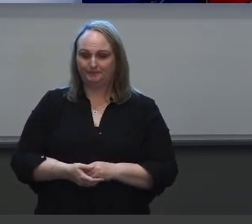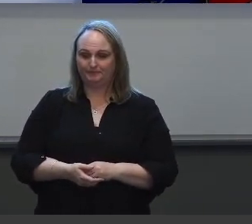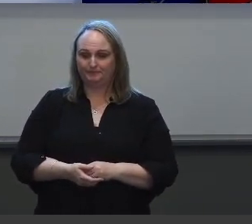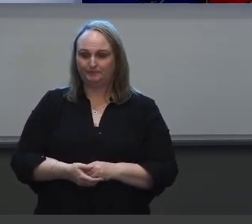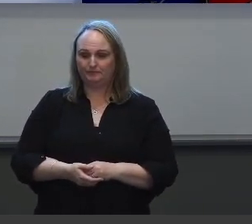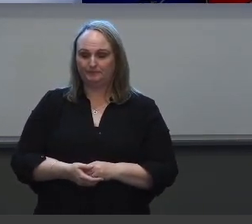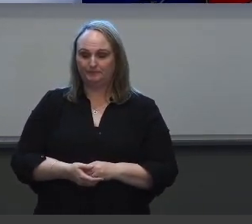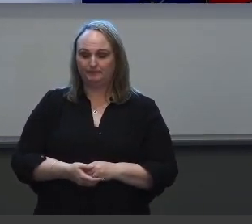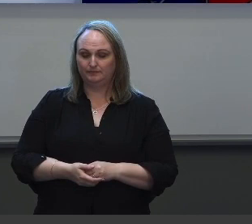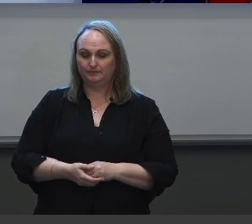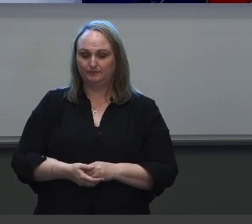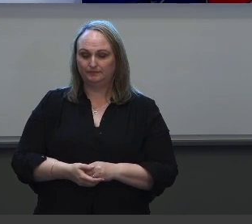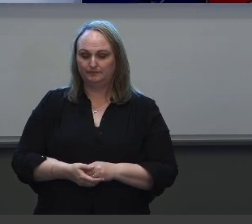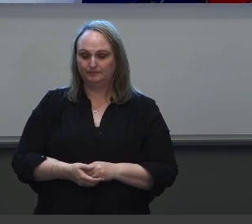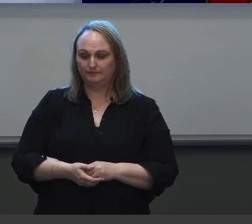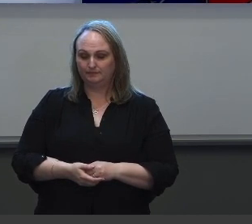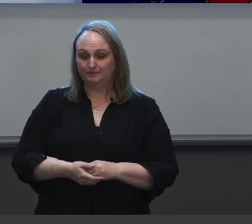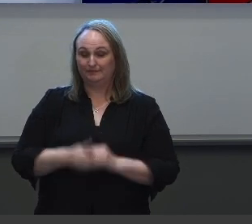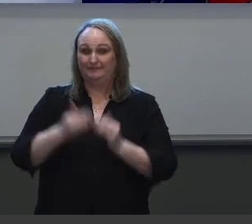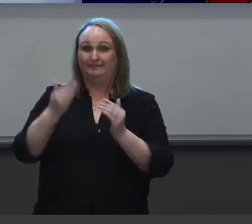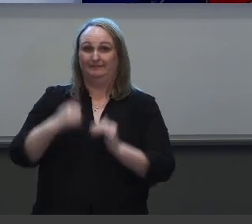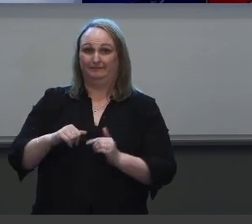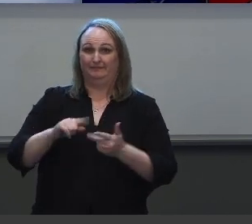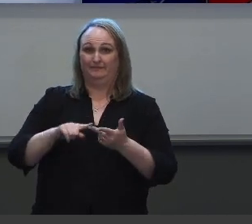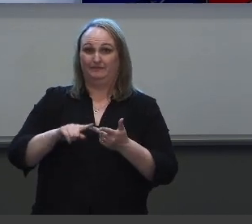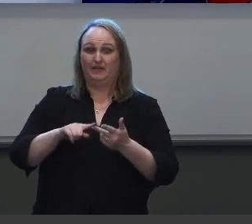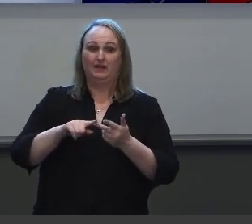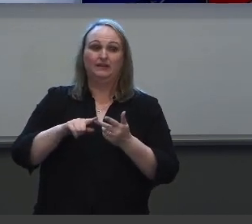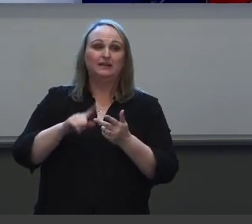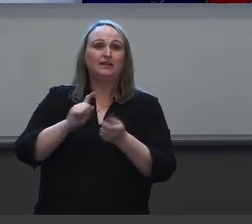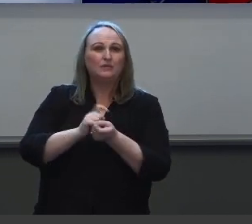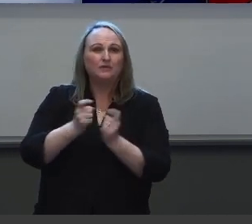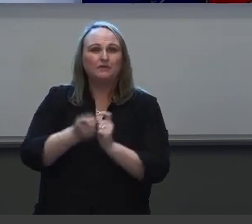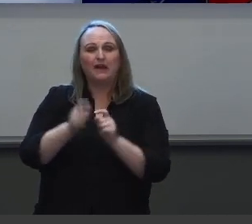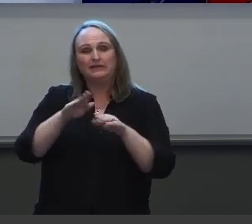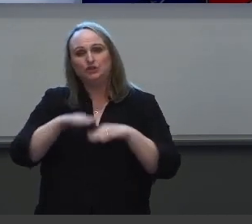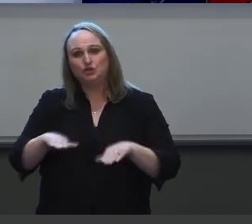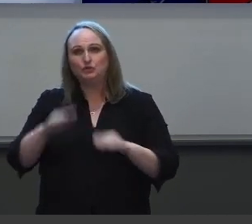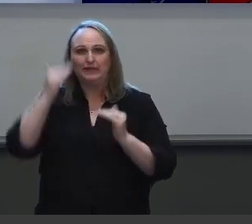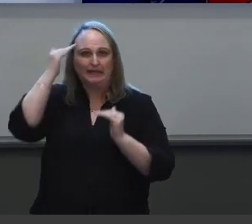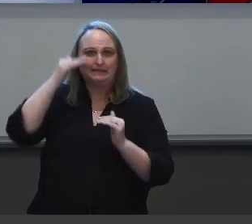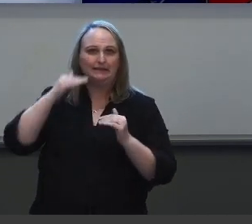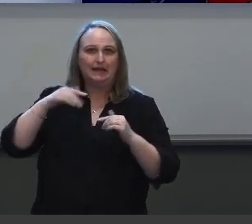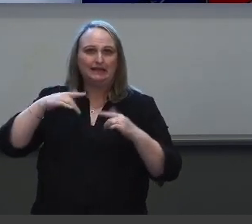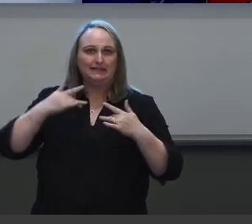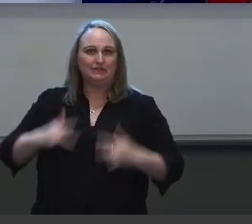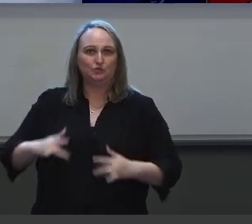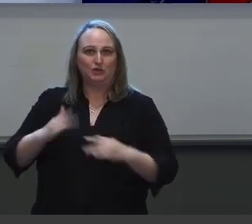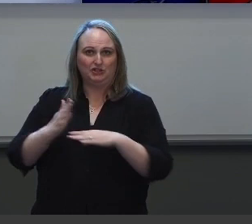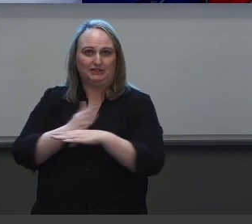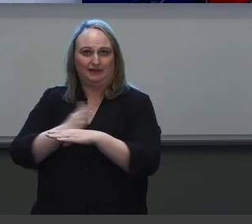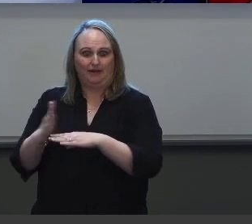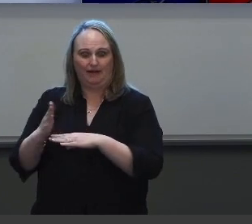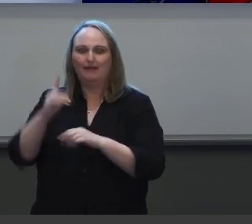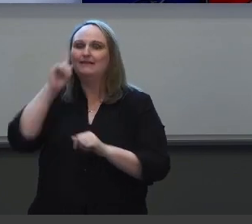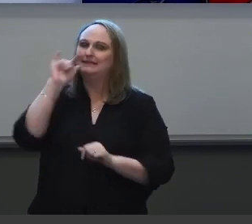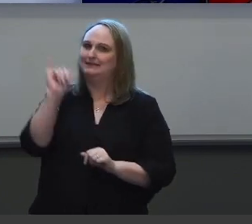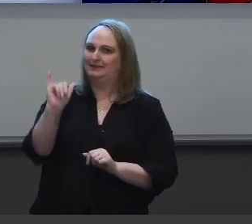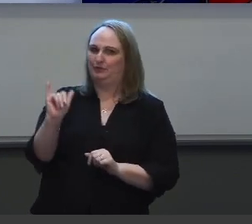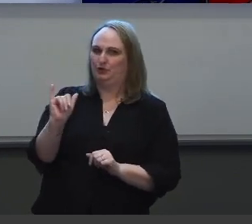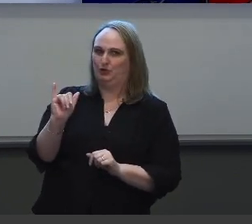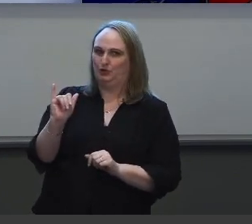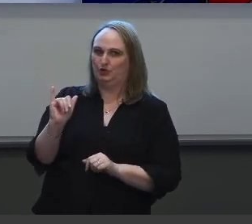Looking at the revised Children's Anxiety and Depression Scale, we see a similar pattern where children classified